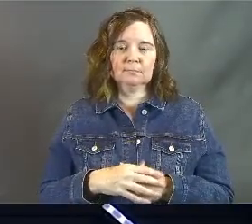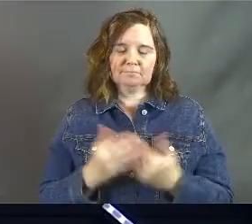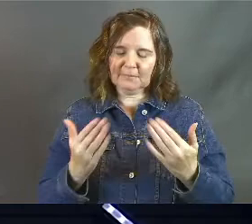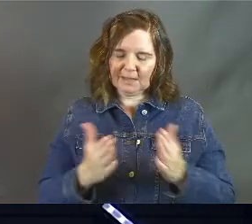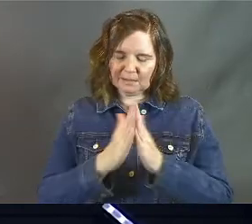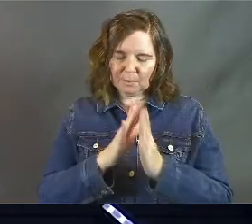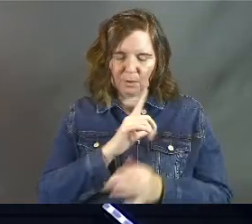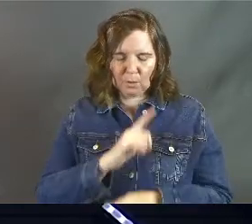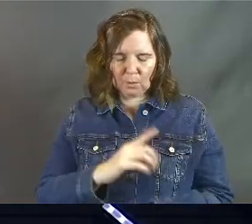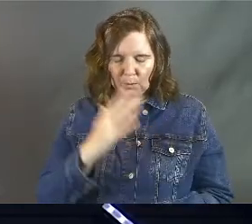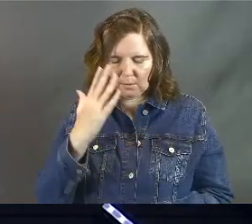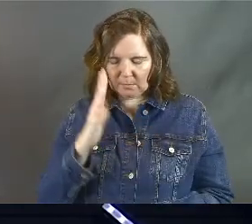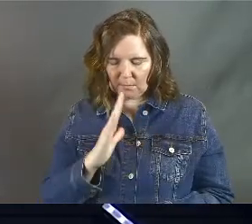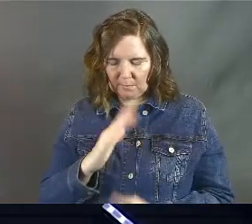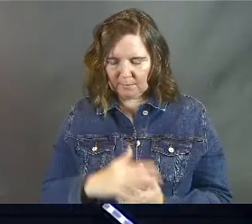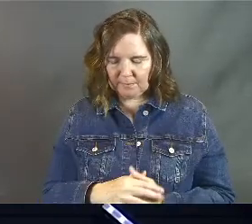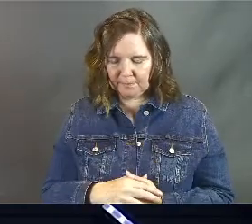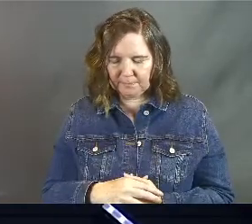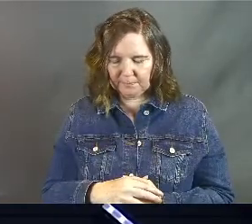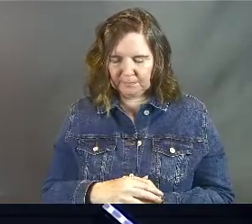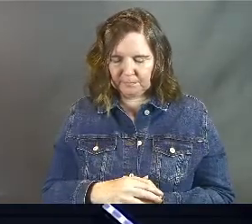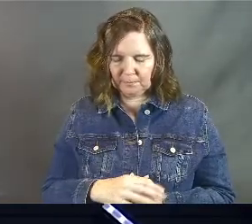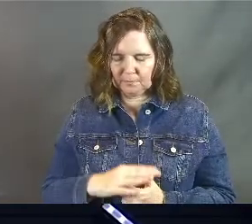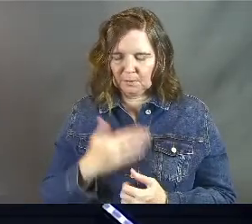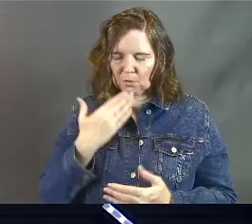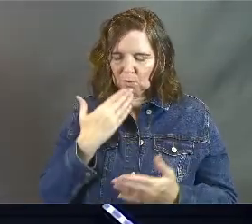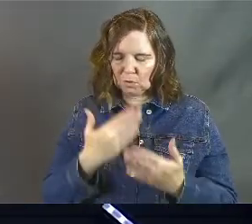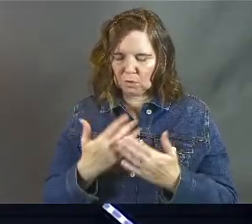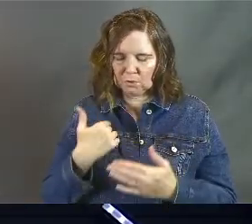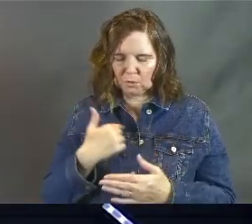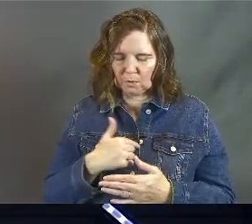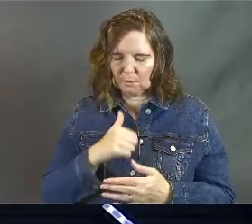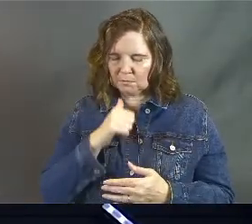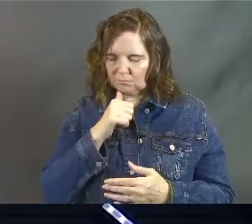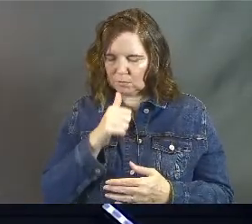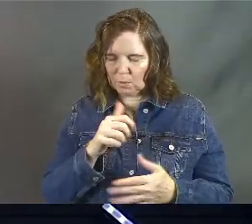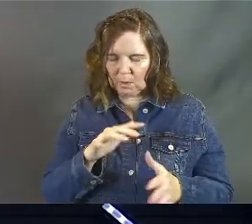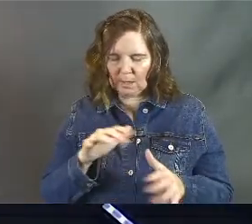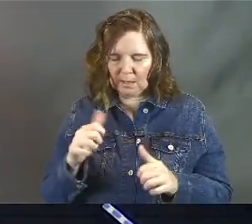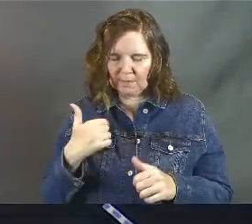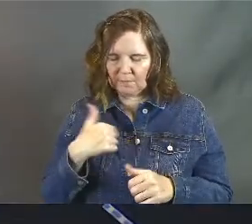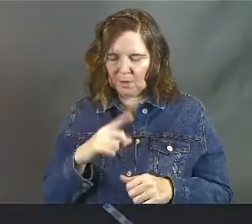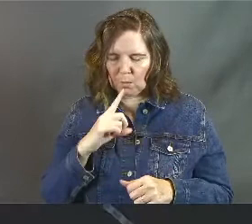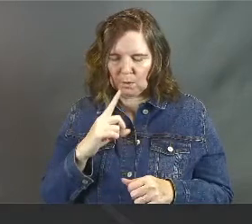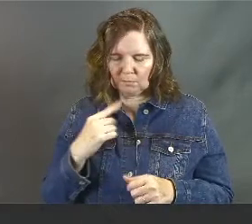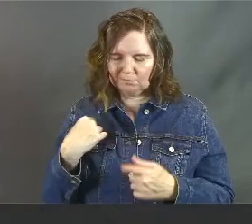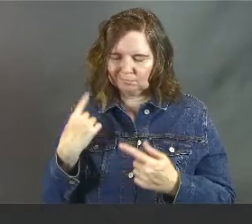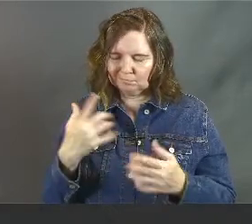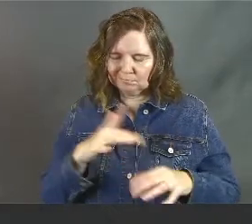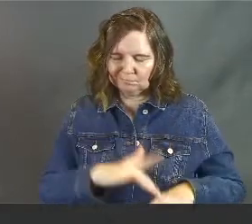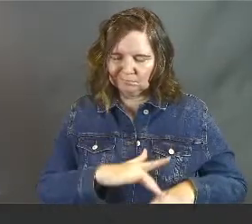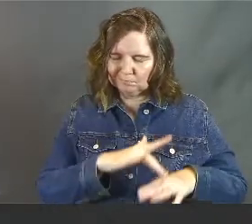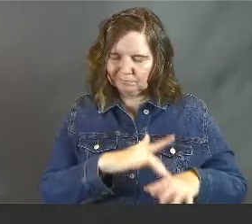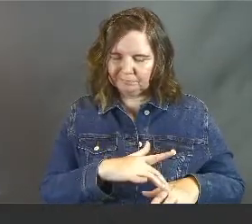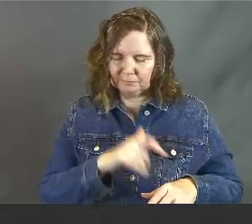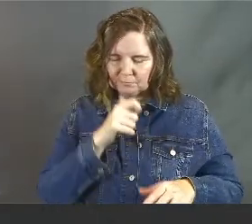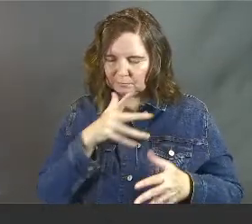Let's pray. Lord God, you're so good to us, Lord. You don't leave us where we've been. You don't leave us